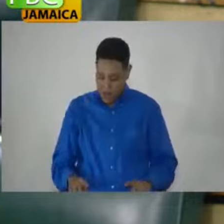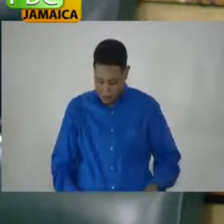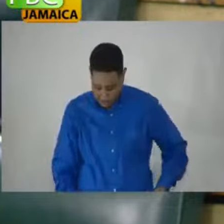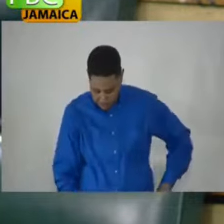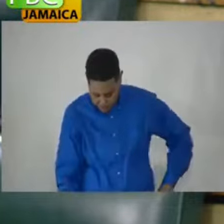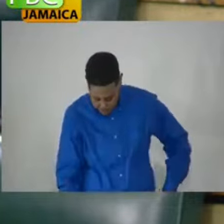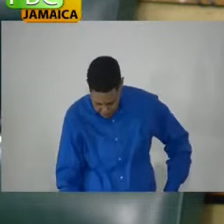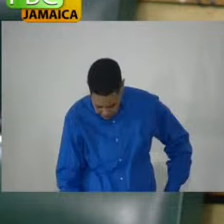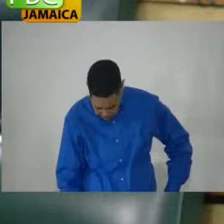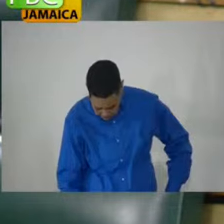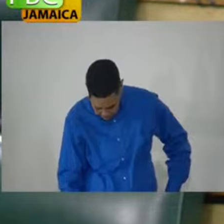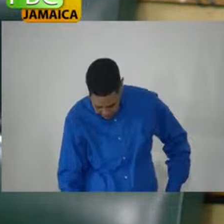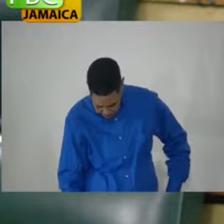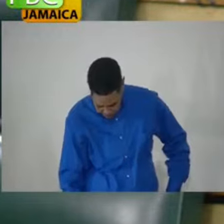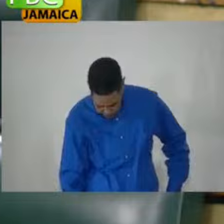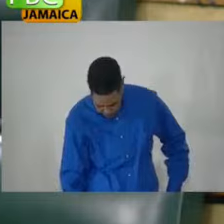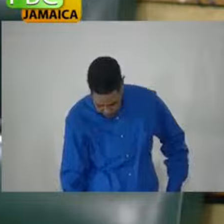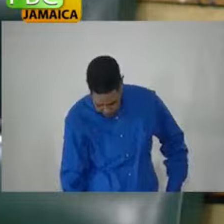Madam Speaker,